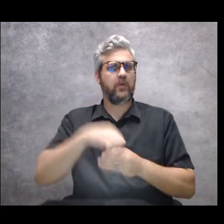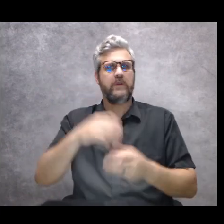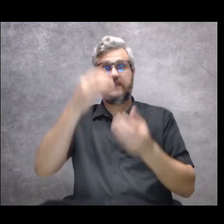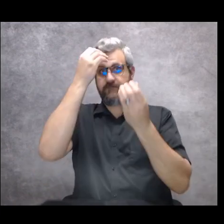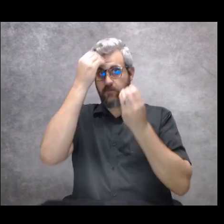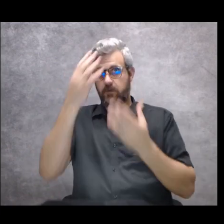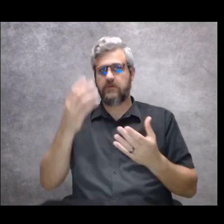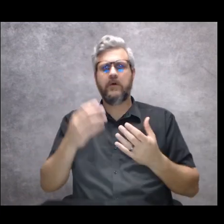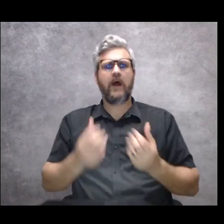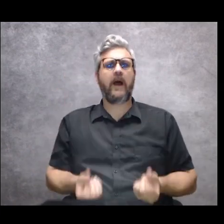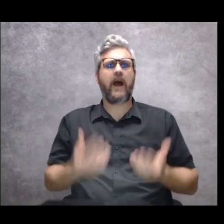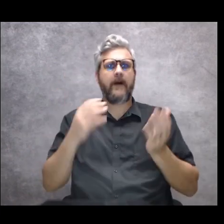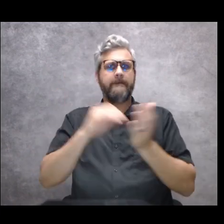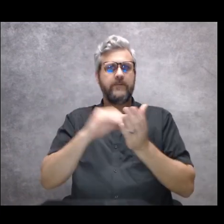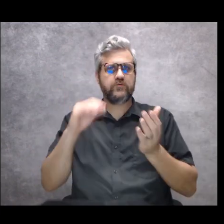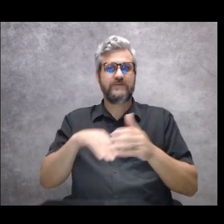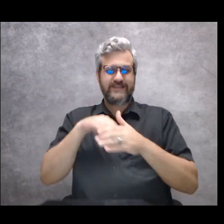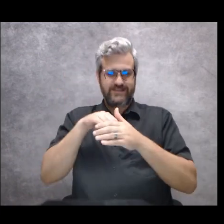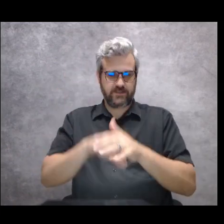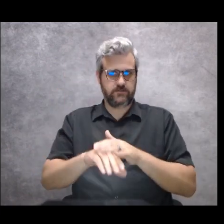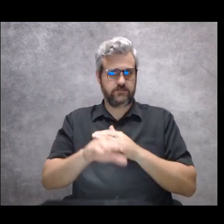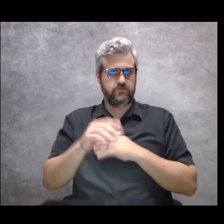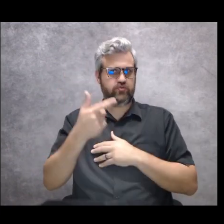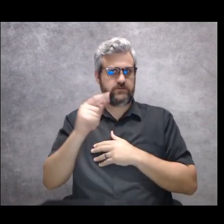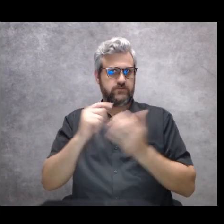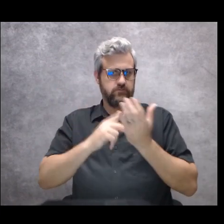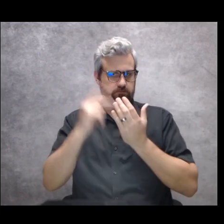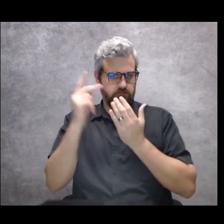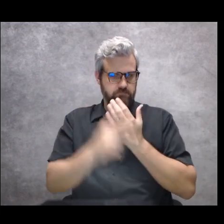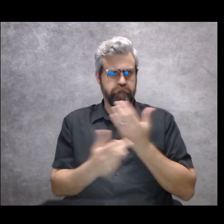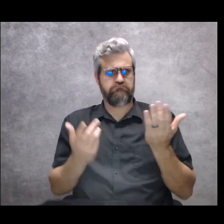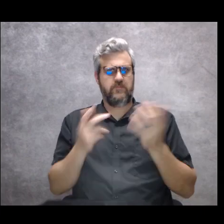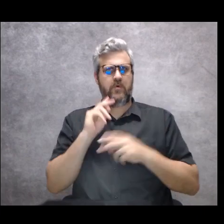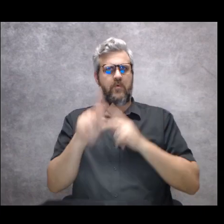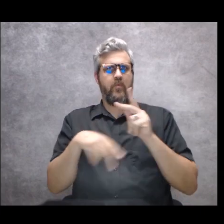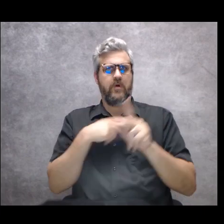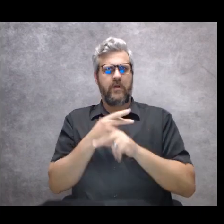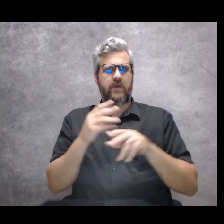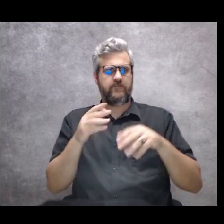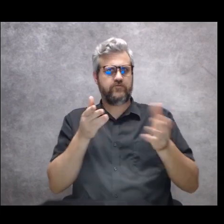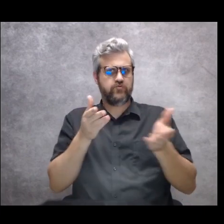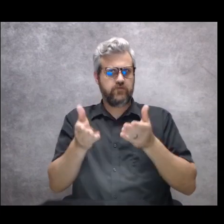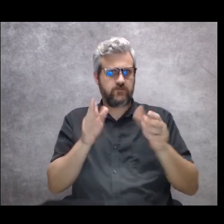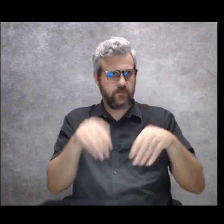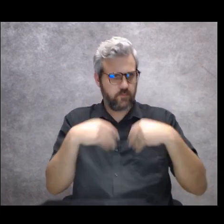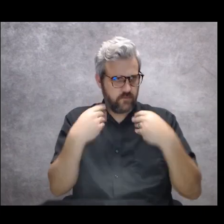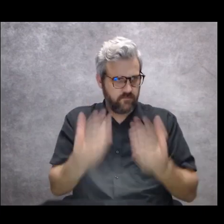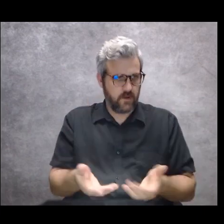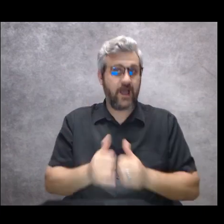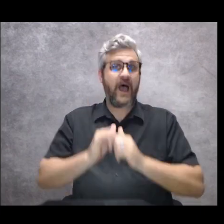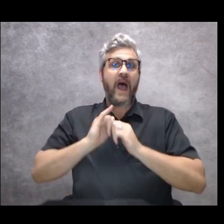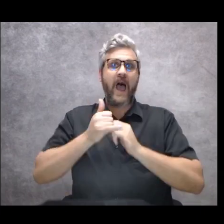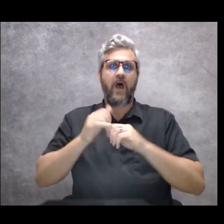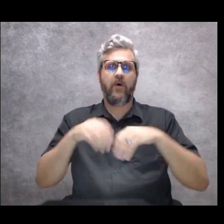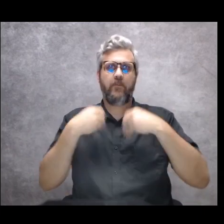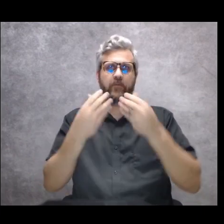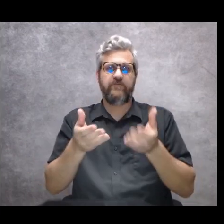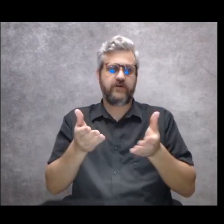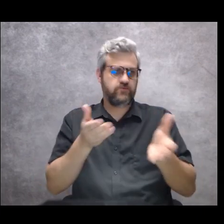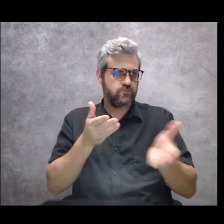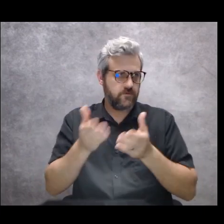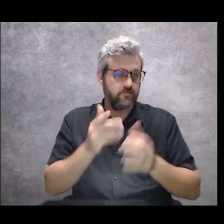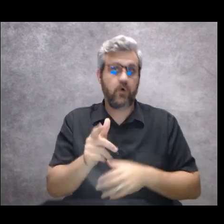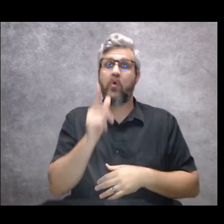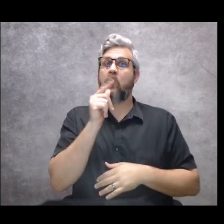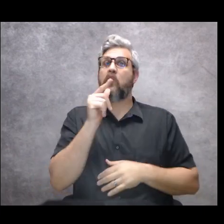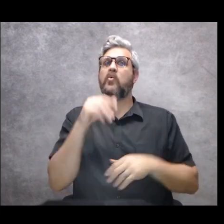what types of services are provided, how services are being provided, who is providing services, and what model is